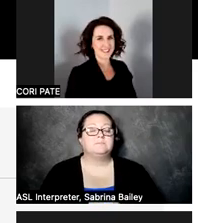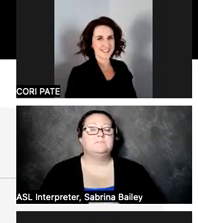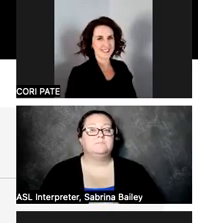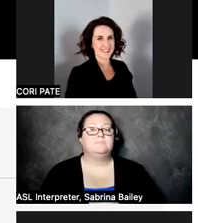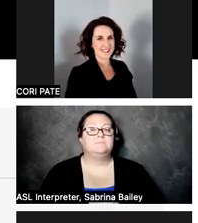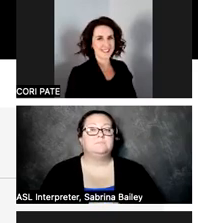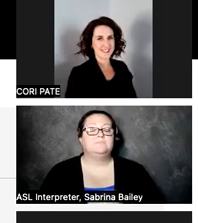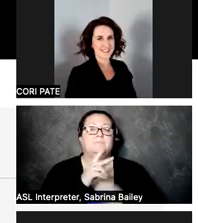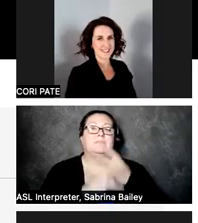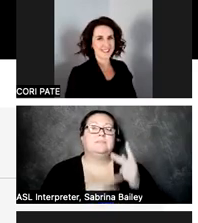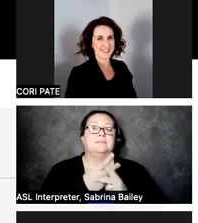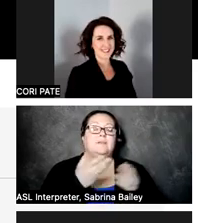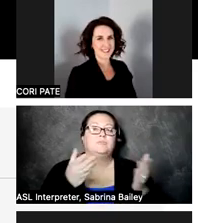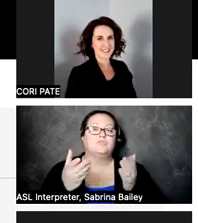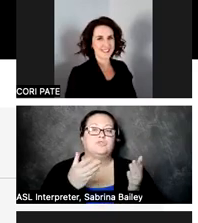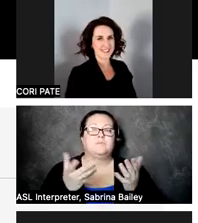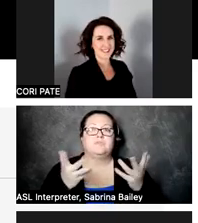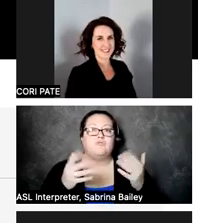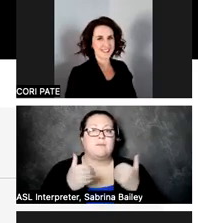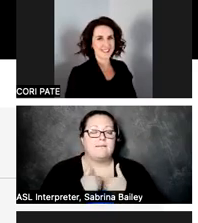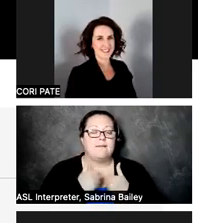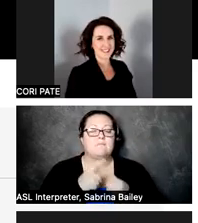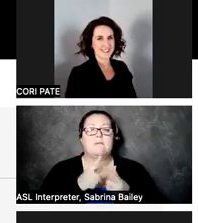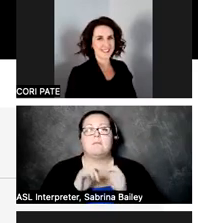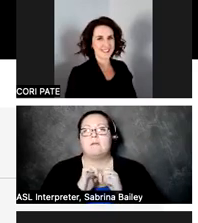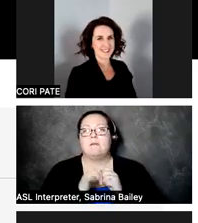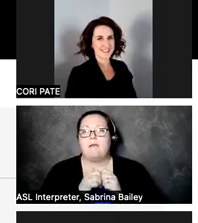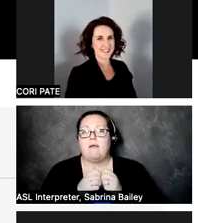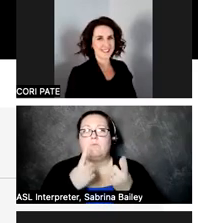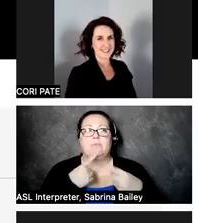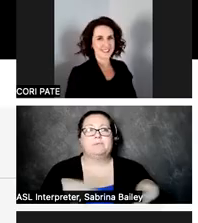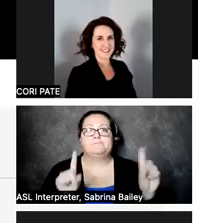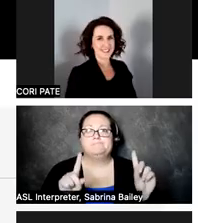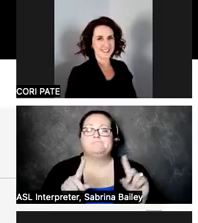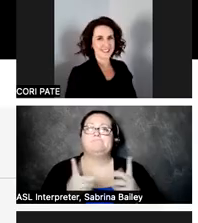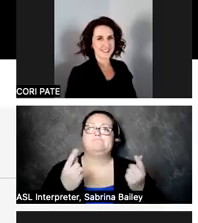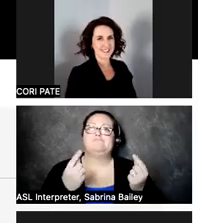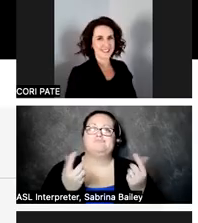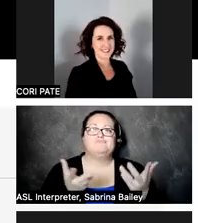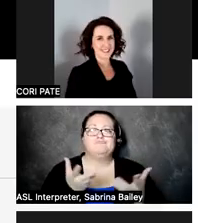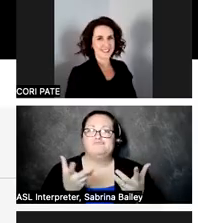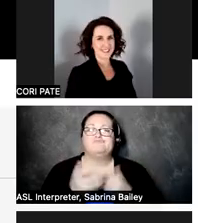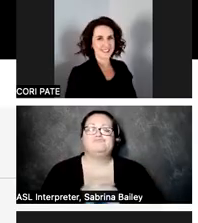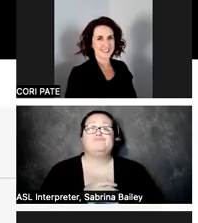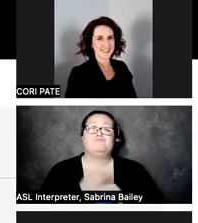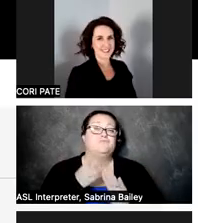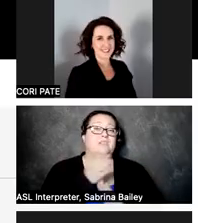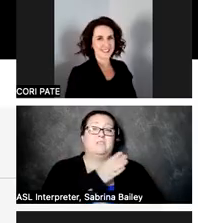type of services exist and how they exist in advance.